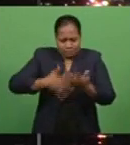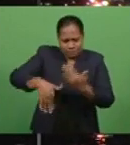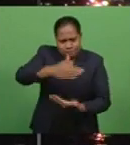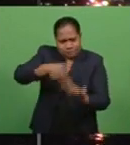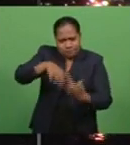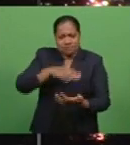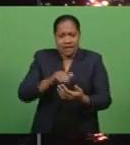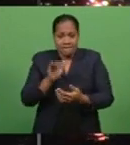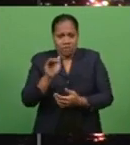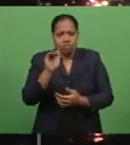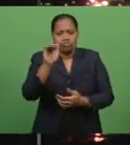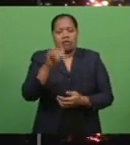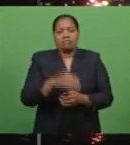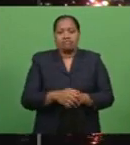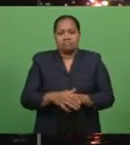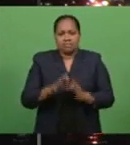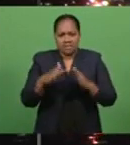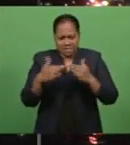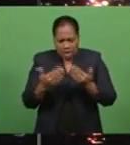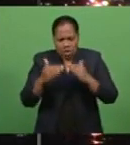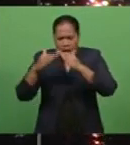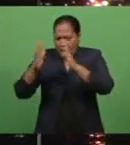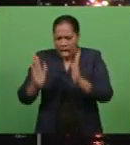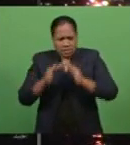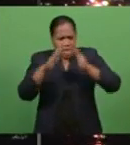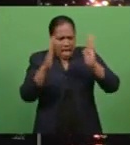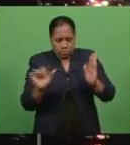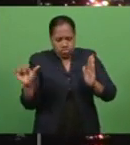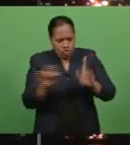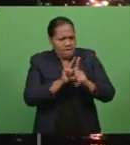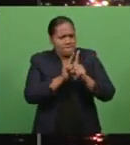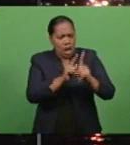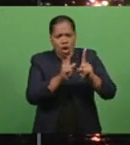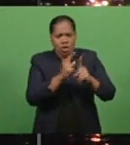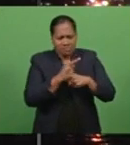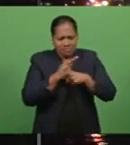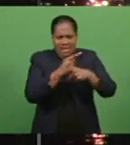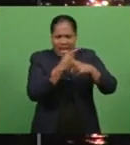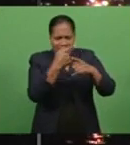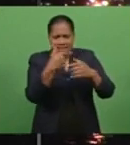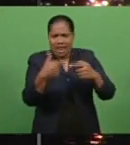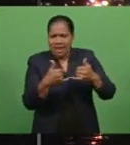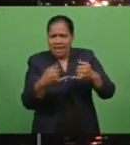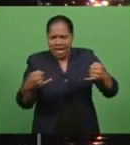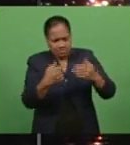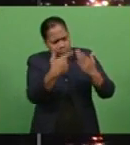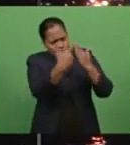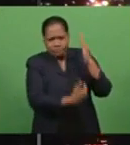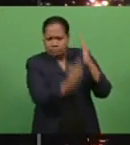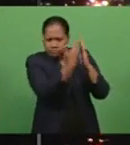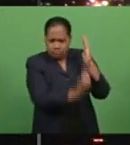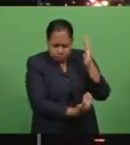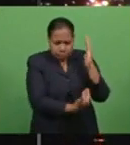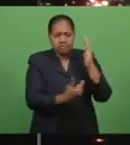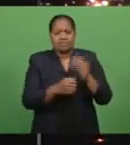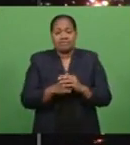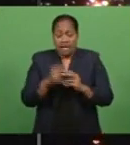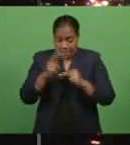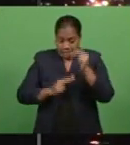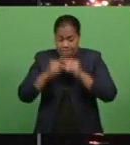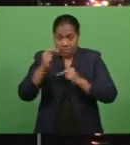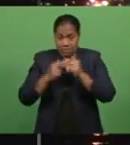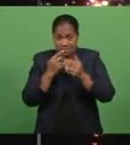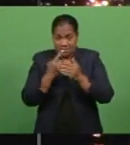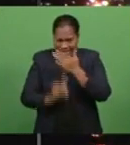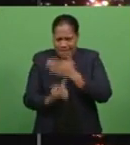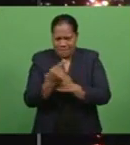raising a need to construct houses according to the building guidelines. The Housing Minister says that construction carried out in rural areas